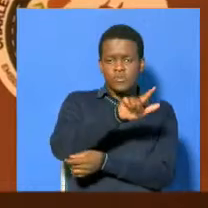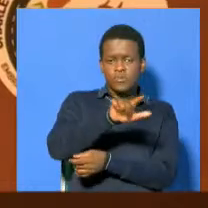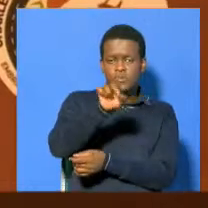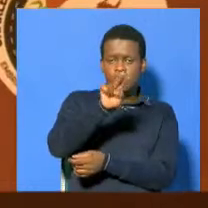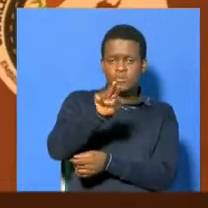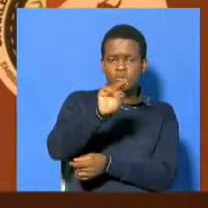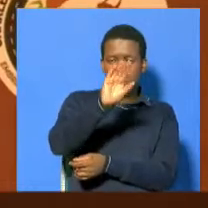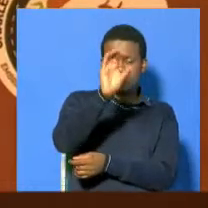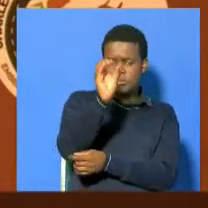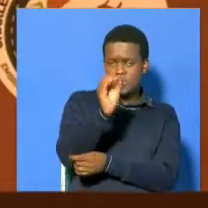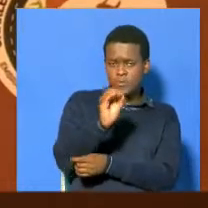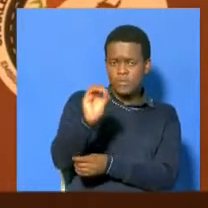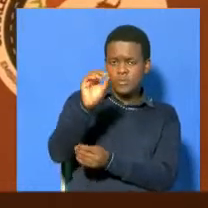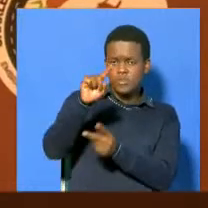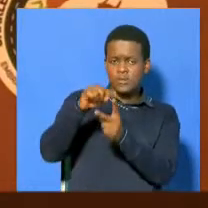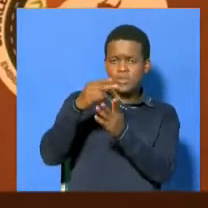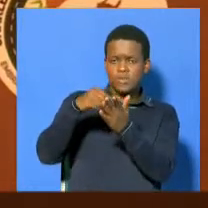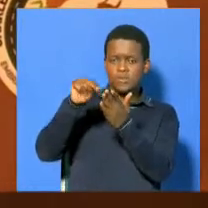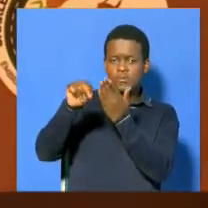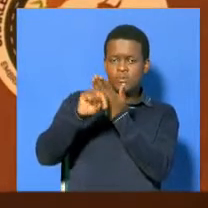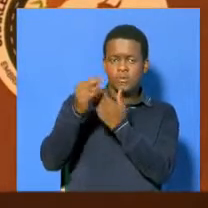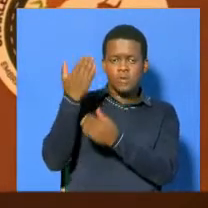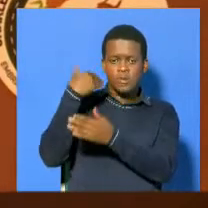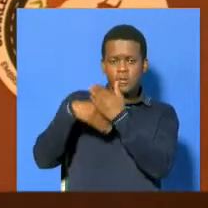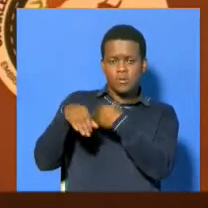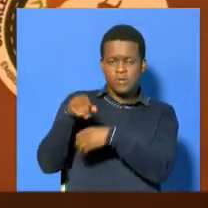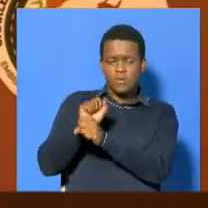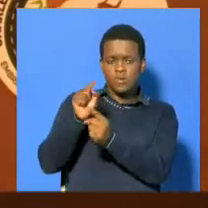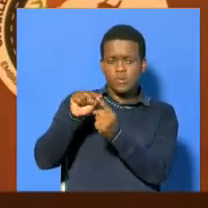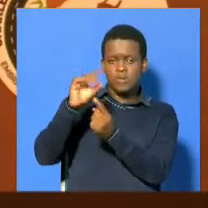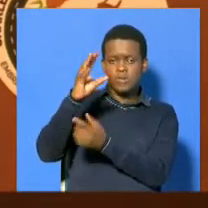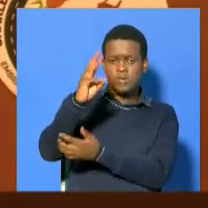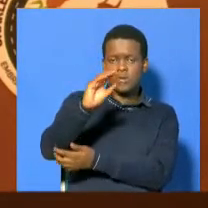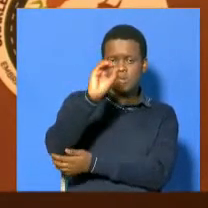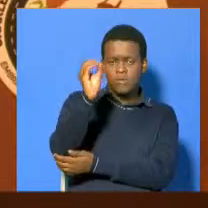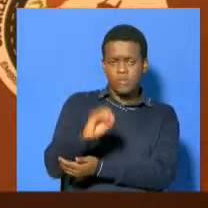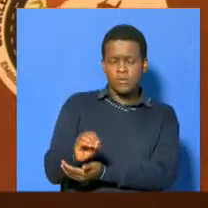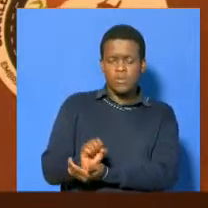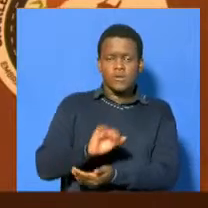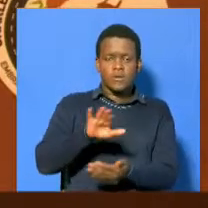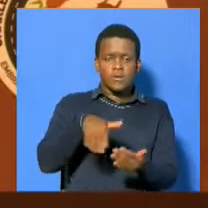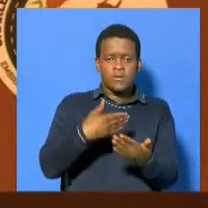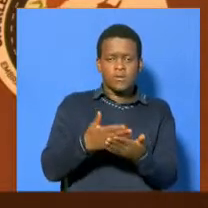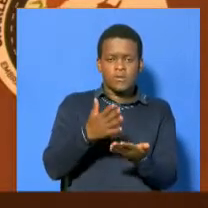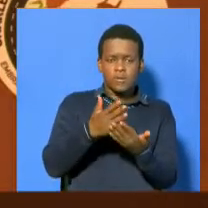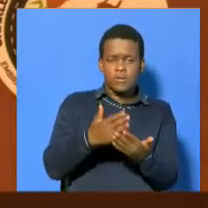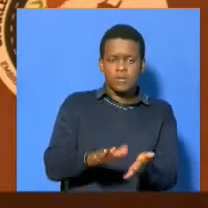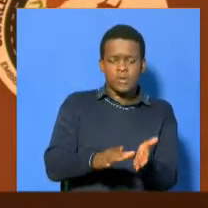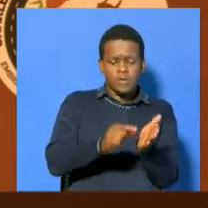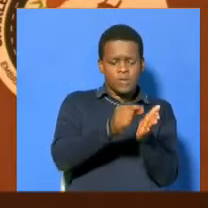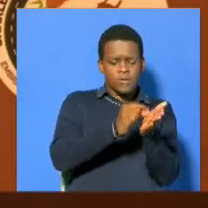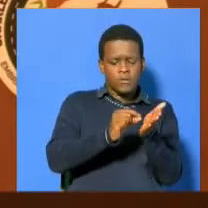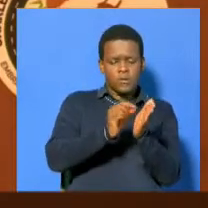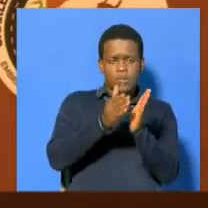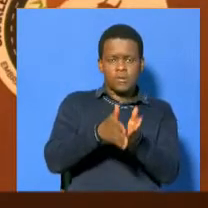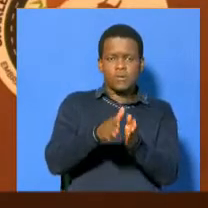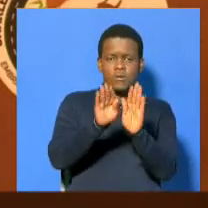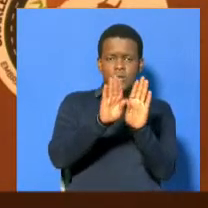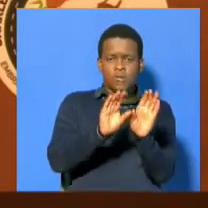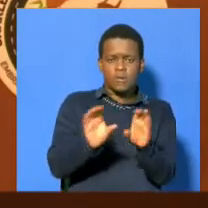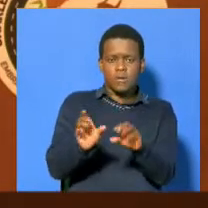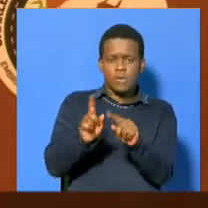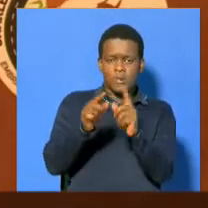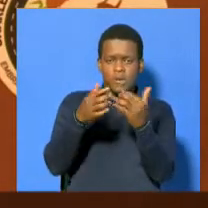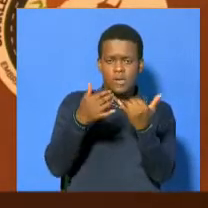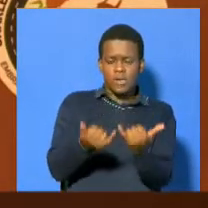2023 to 6%. To date. Arrival of three deputy council secretaries crowns the district growth. Hence,